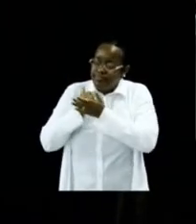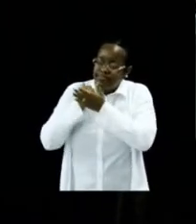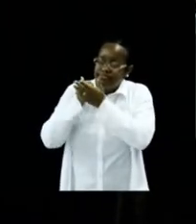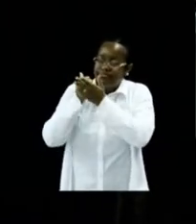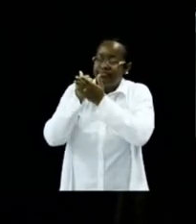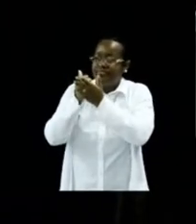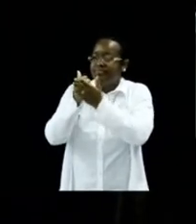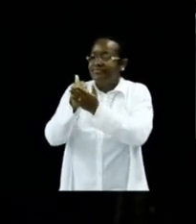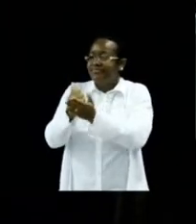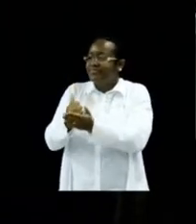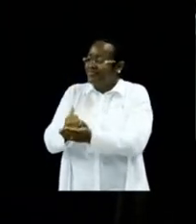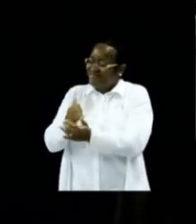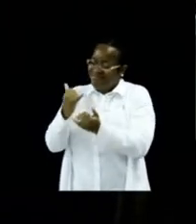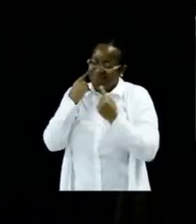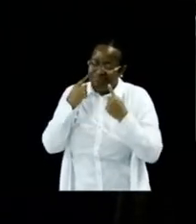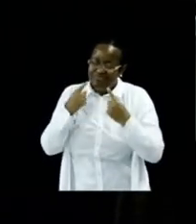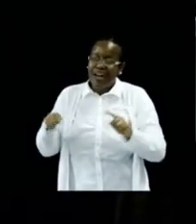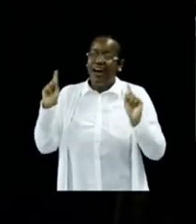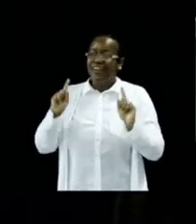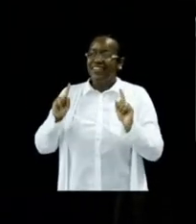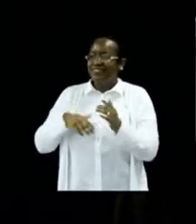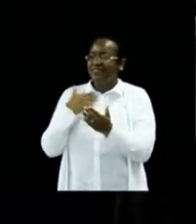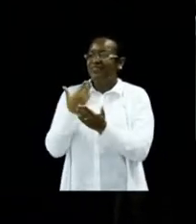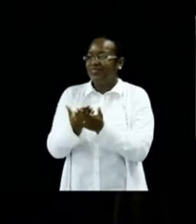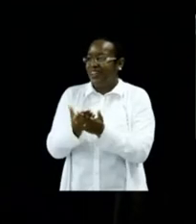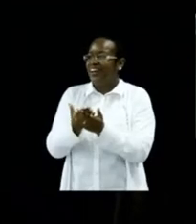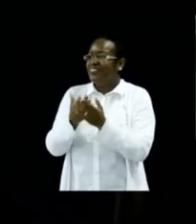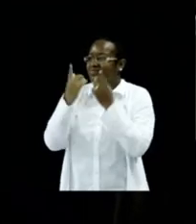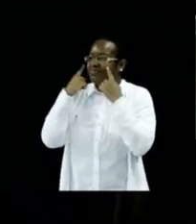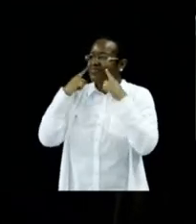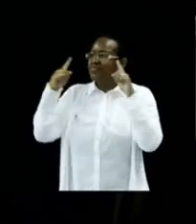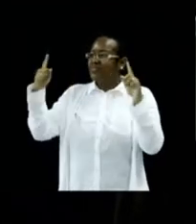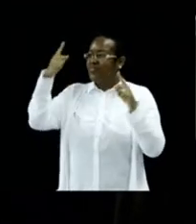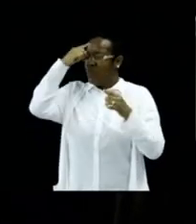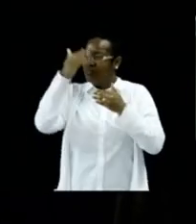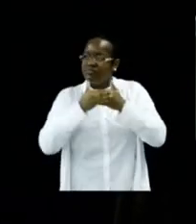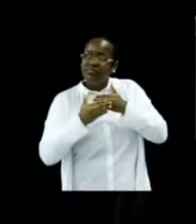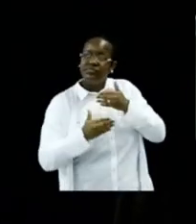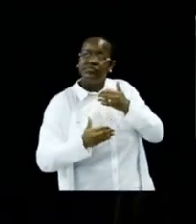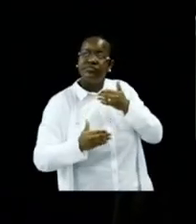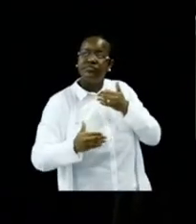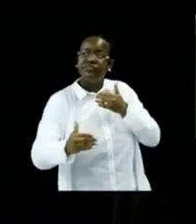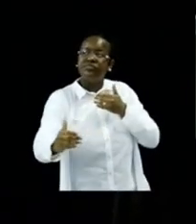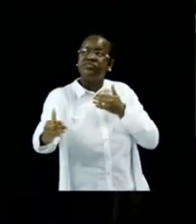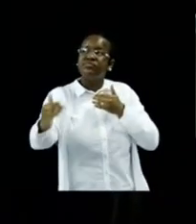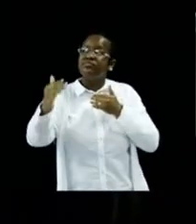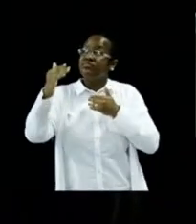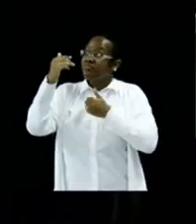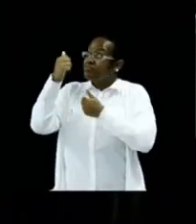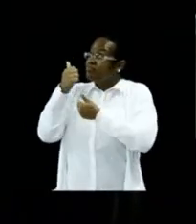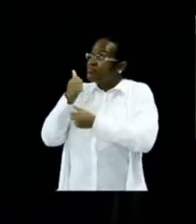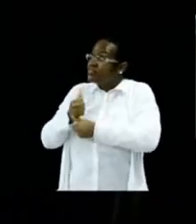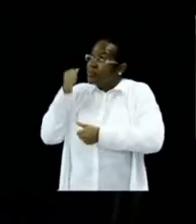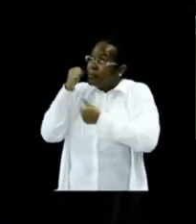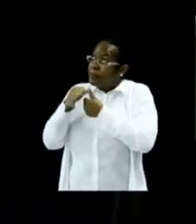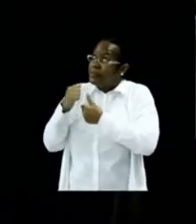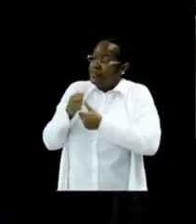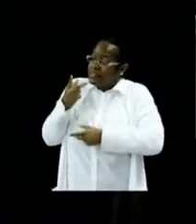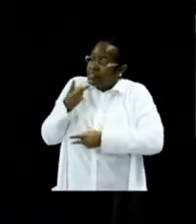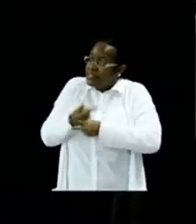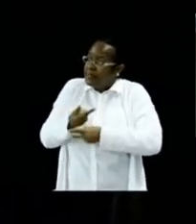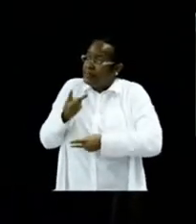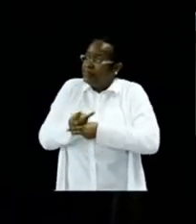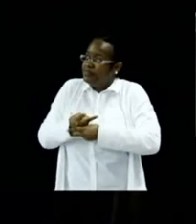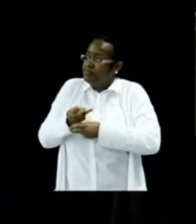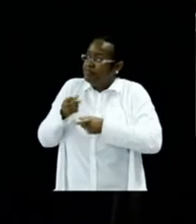this giant step into tomorrow. Lord, keep these graduates and others in the